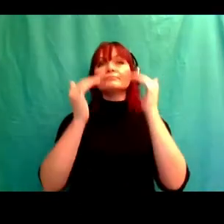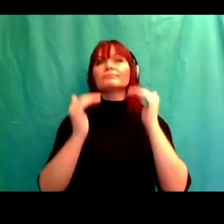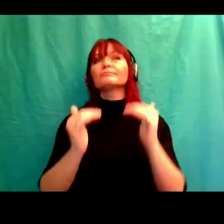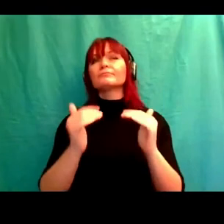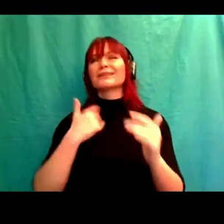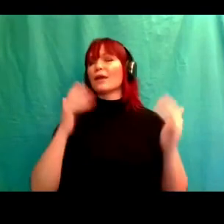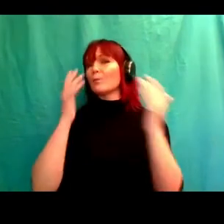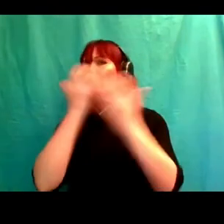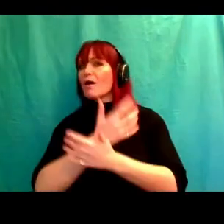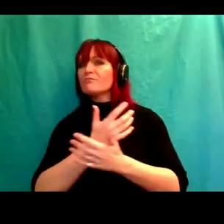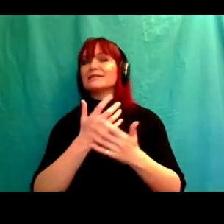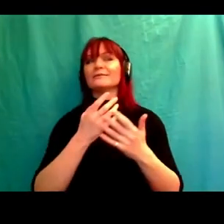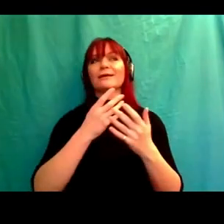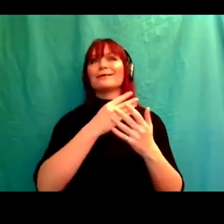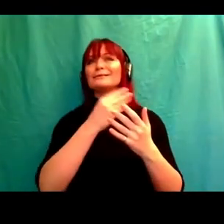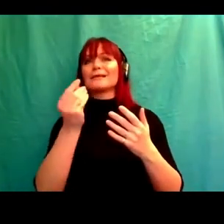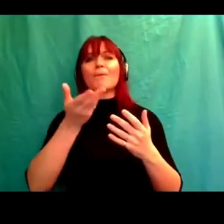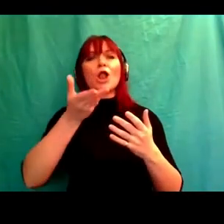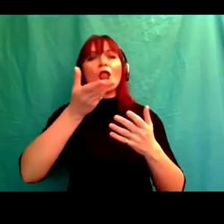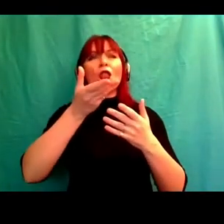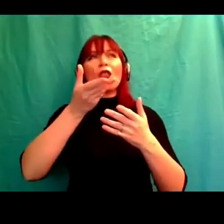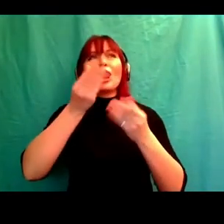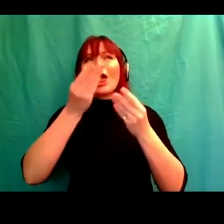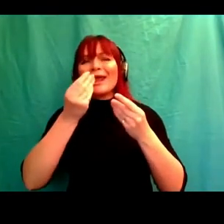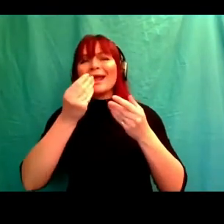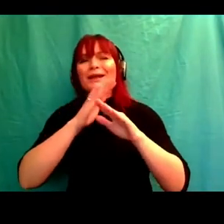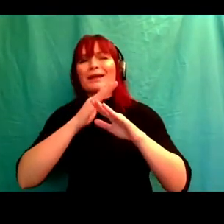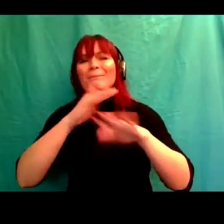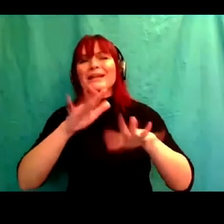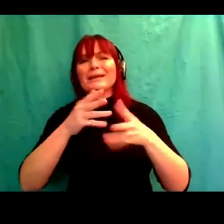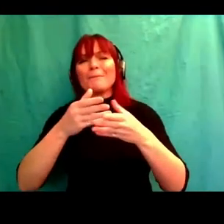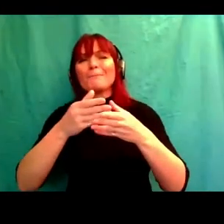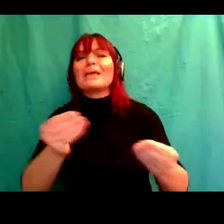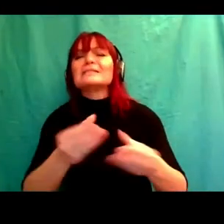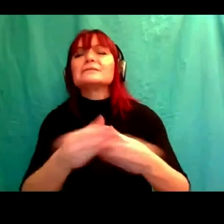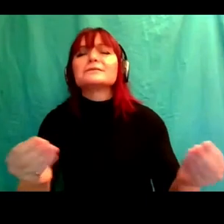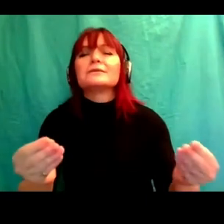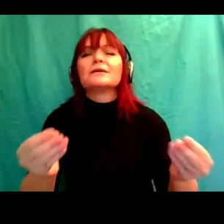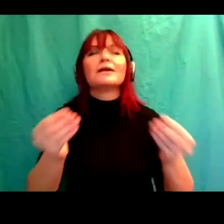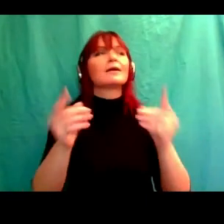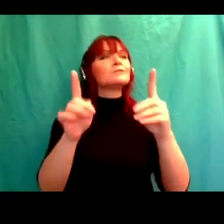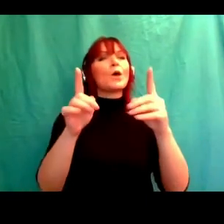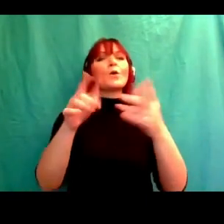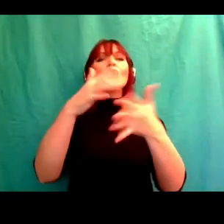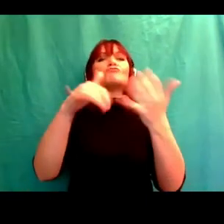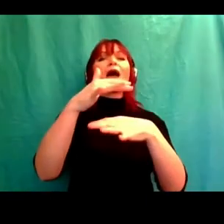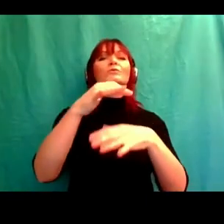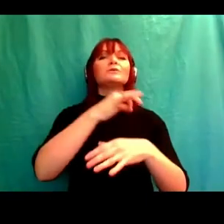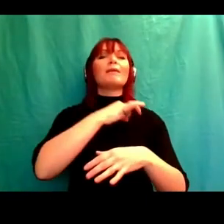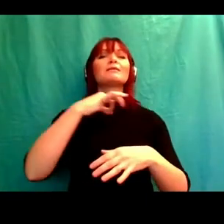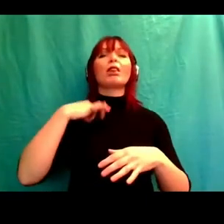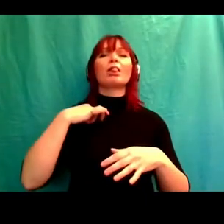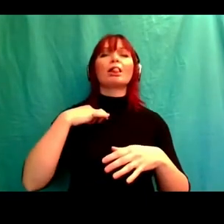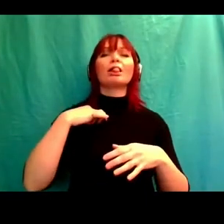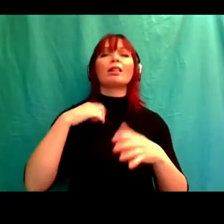that isn't being learned. My grammar's awful, I apologise. And particularly around medical clinical training. So the